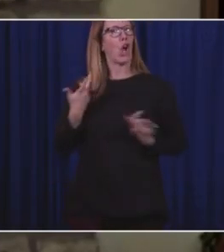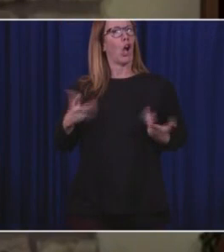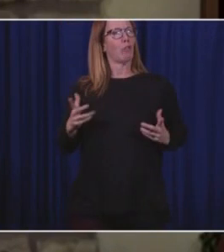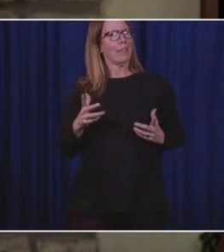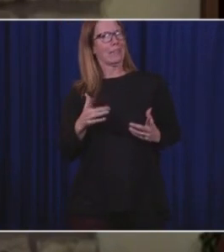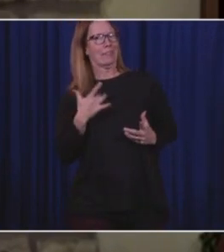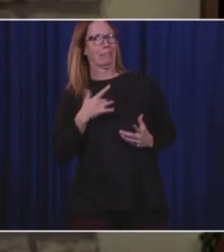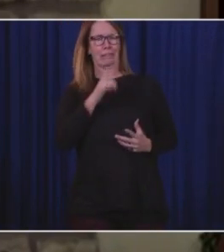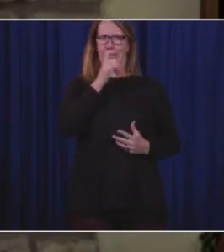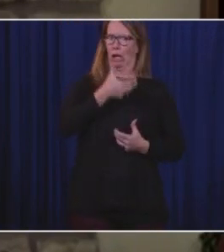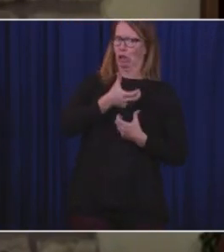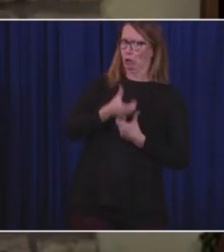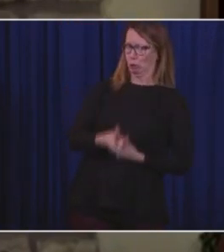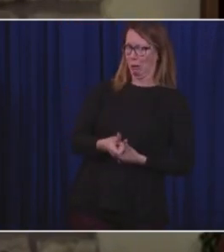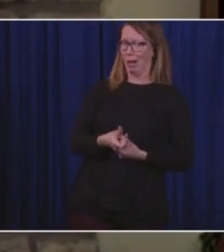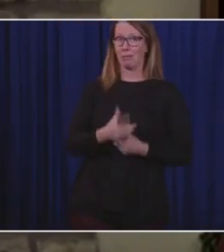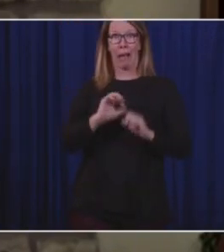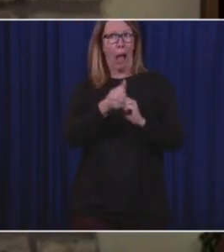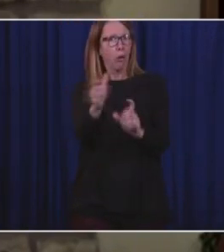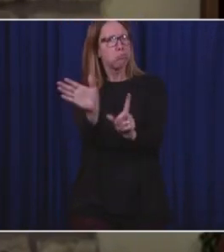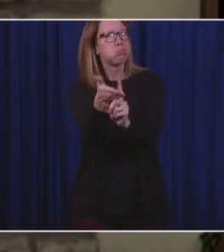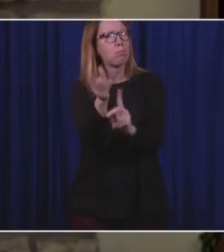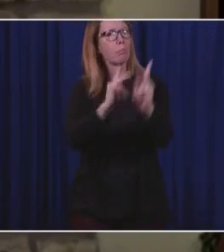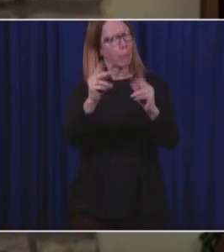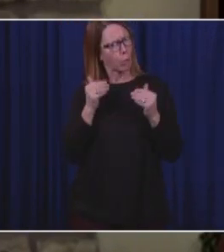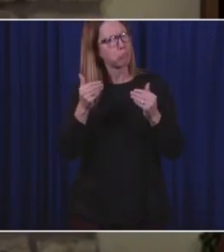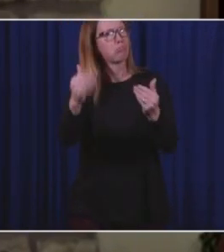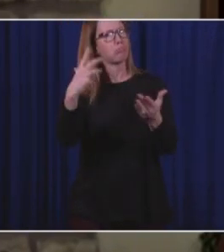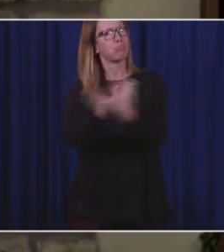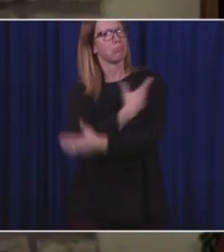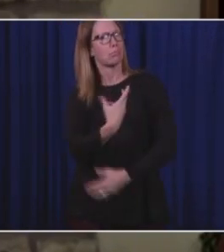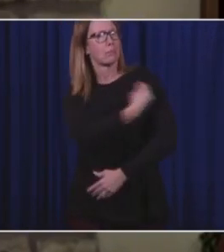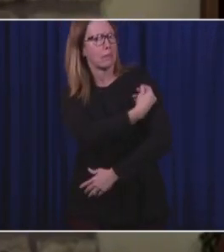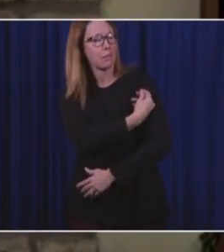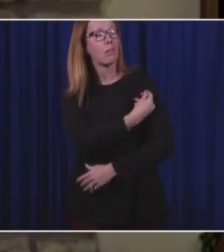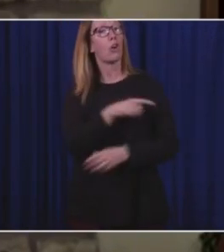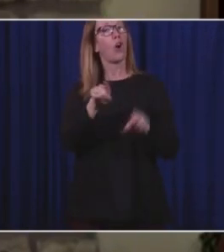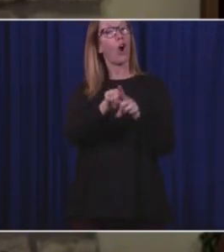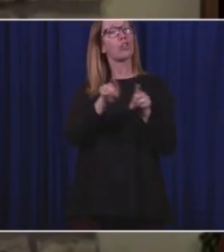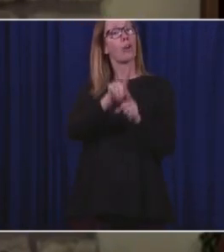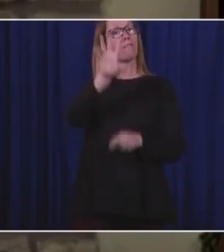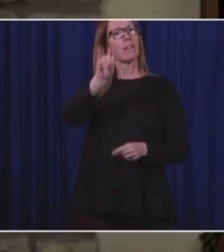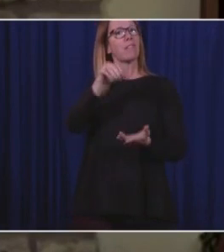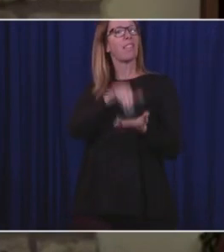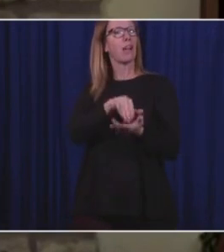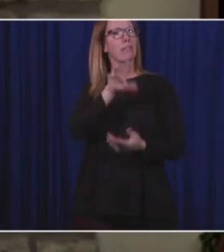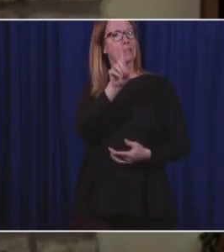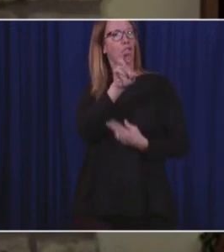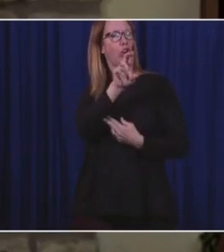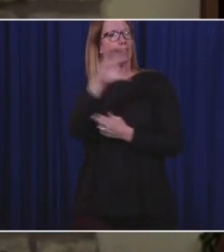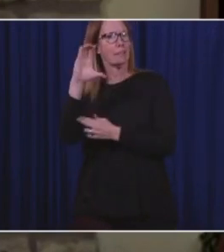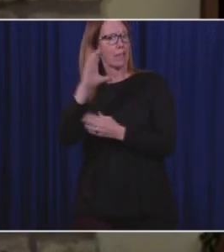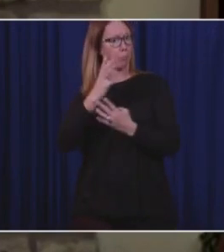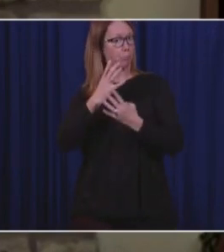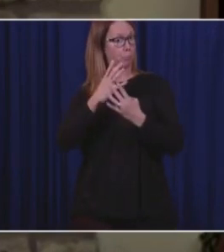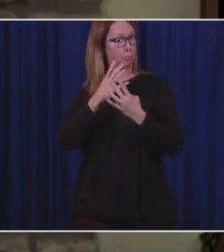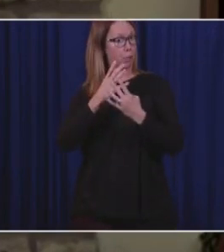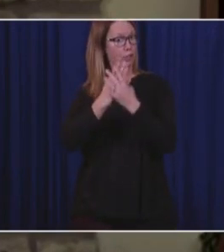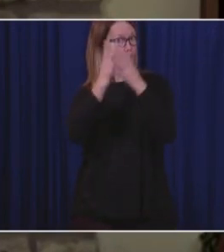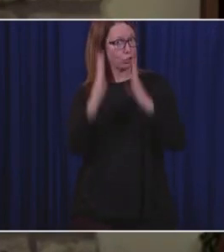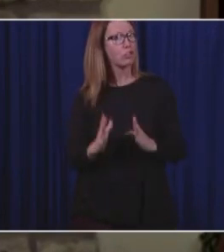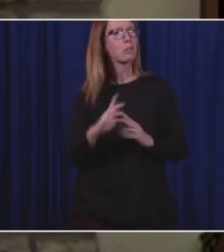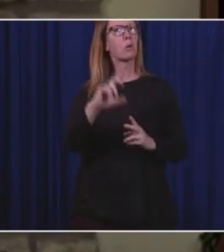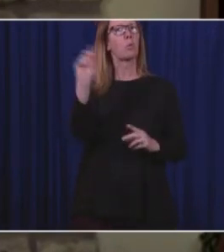run really deep? And also, could you tell us where the 50,000 DRC prisoners, where they will be in line for